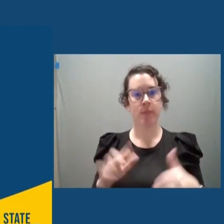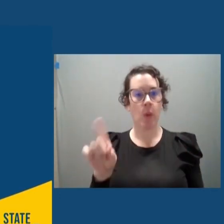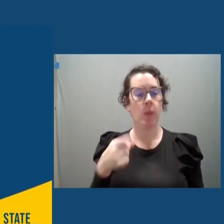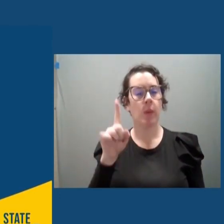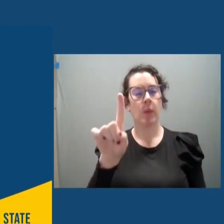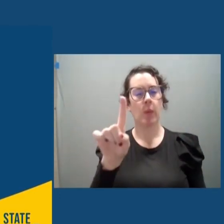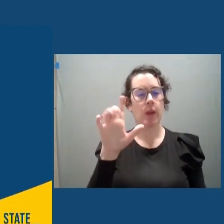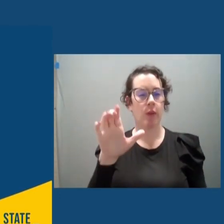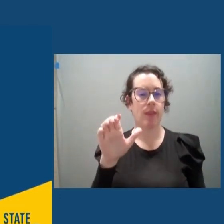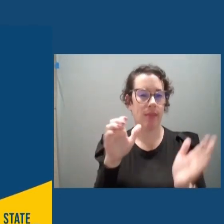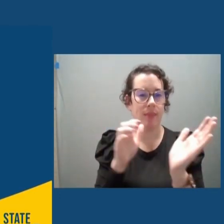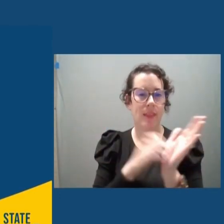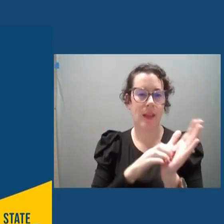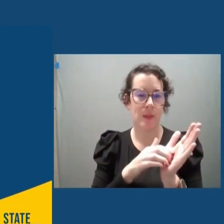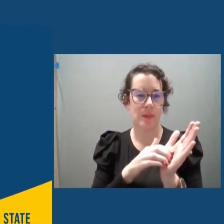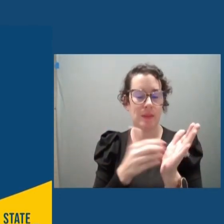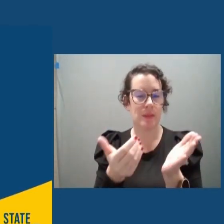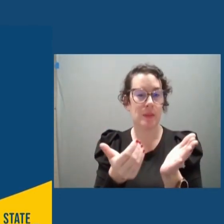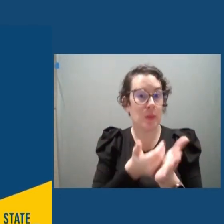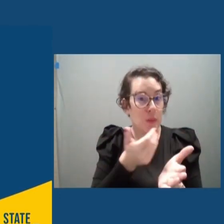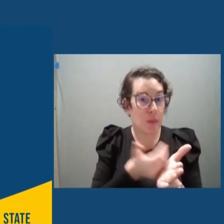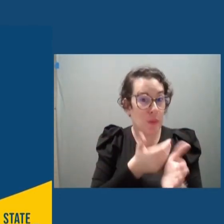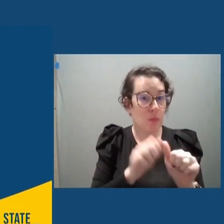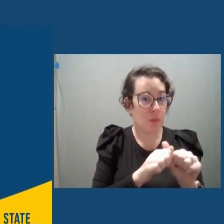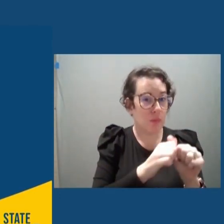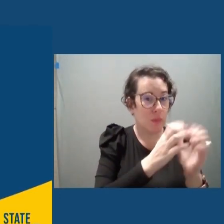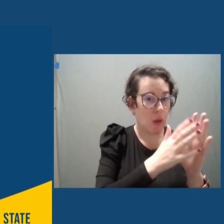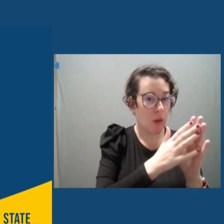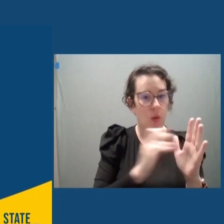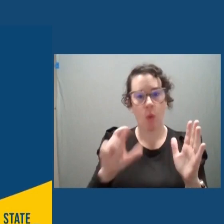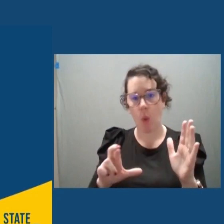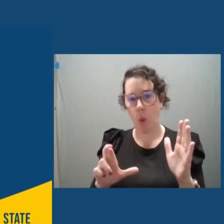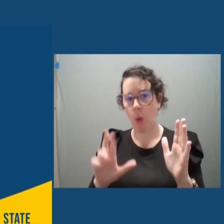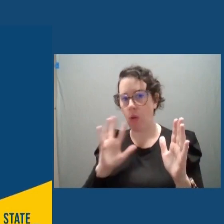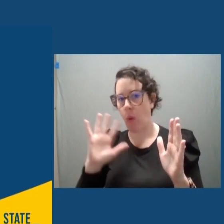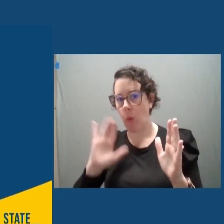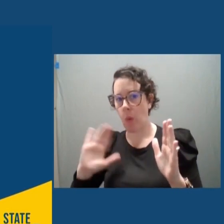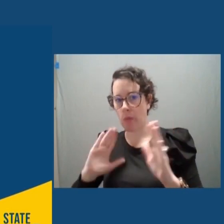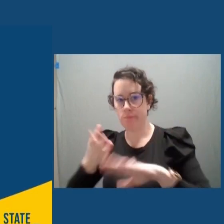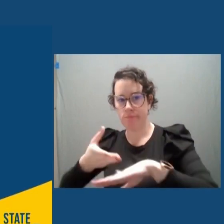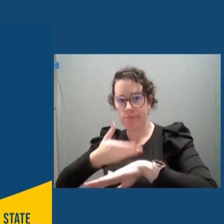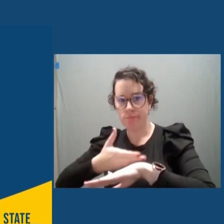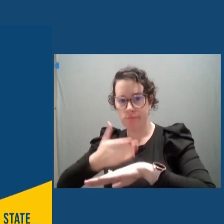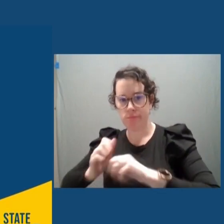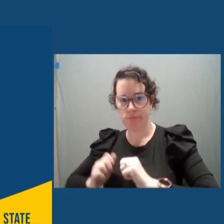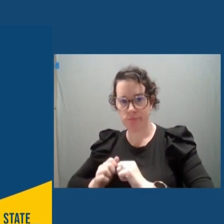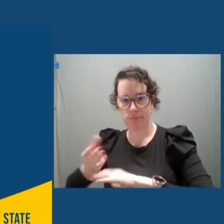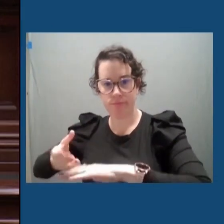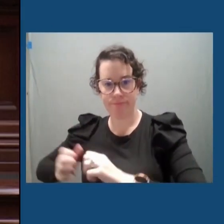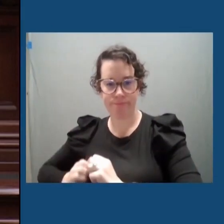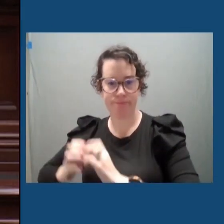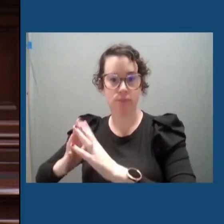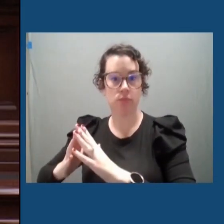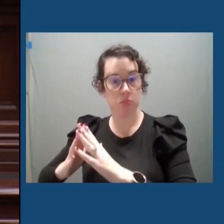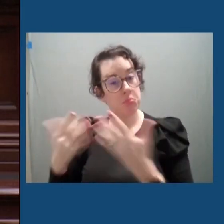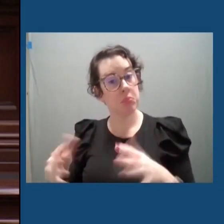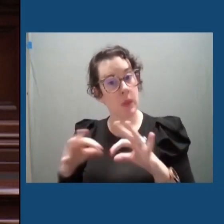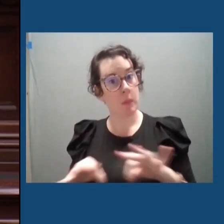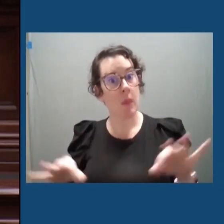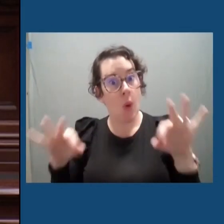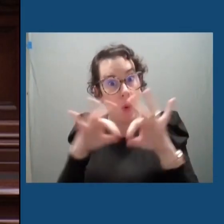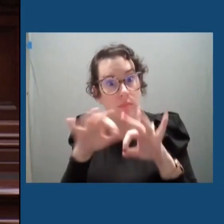100,000 new and preserved units. Very important, but still a fraction of what we